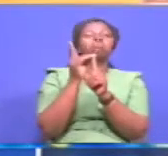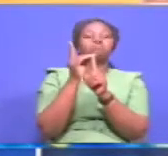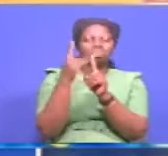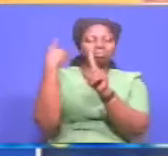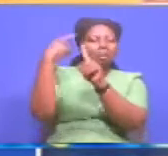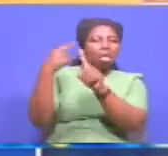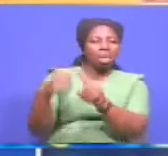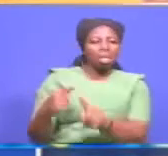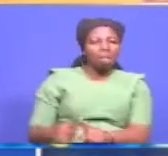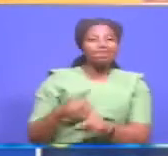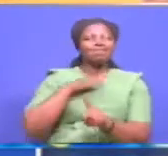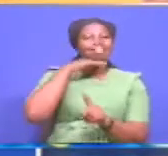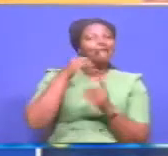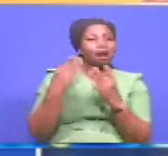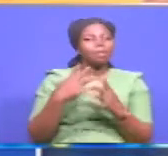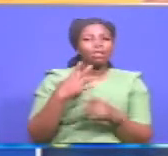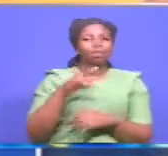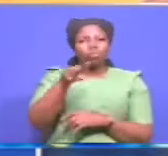fatalities to